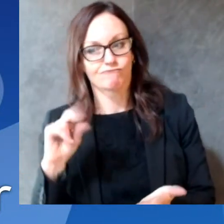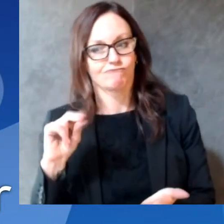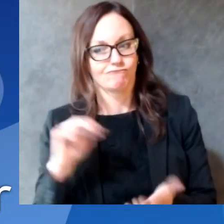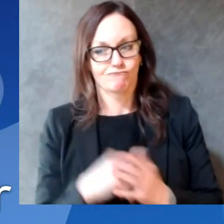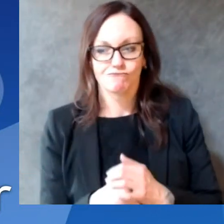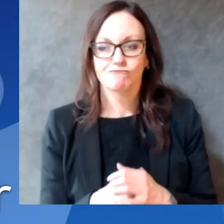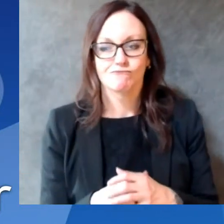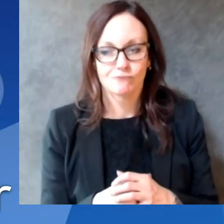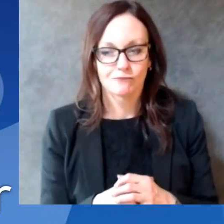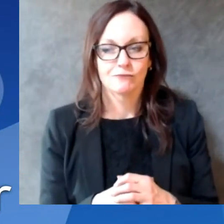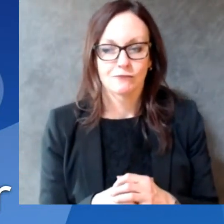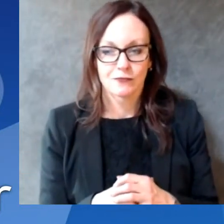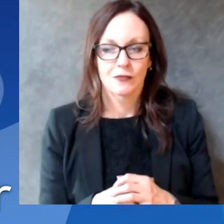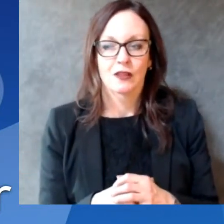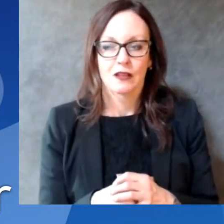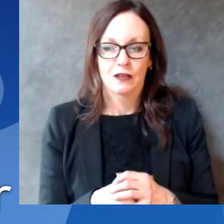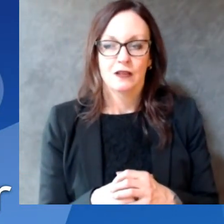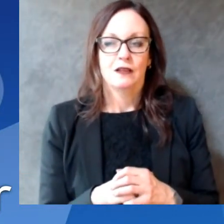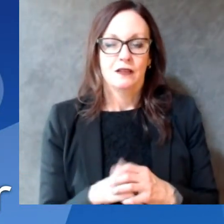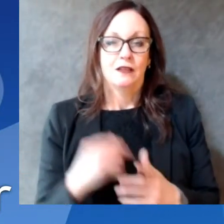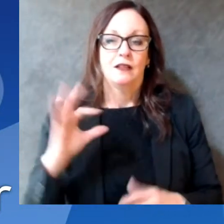Fox 11 in Green Bay.